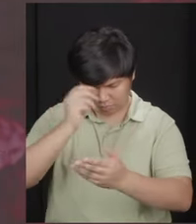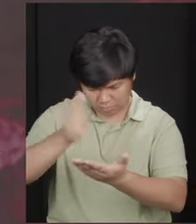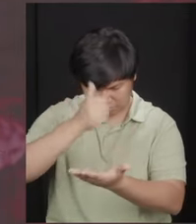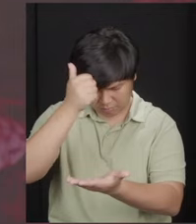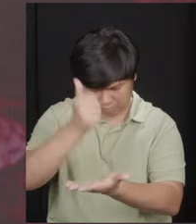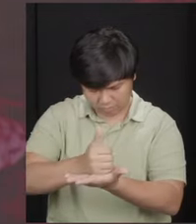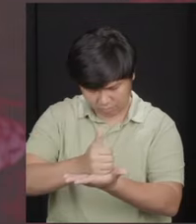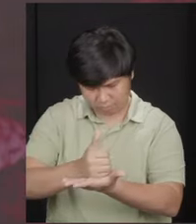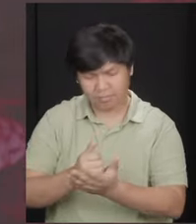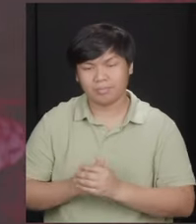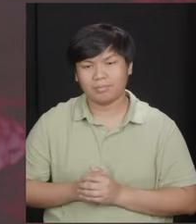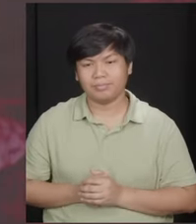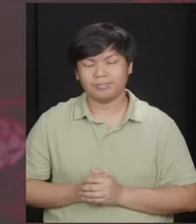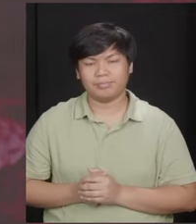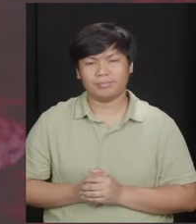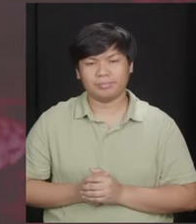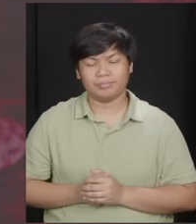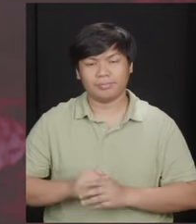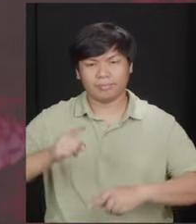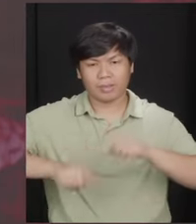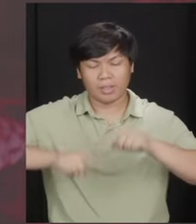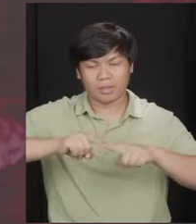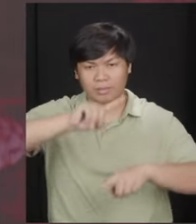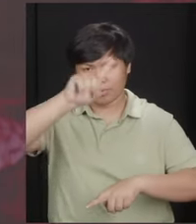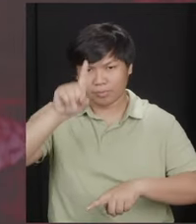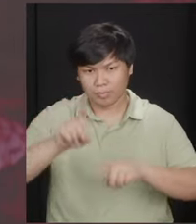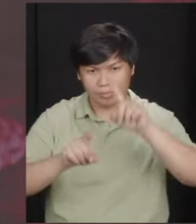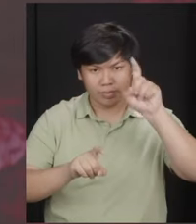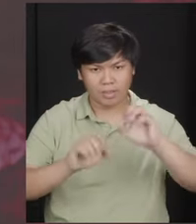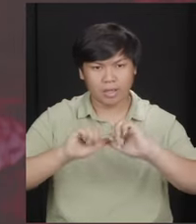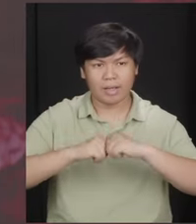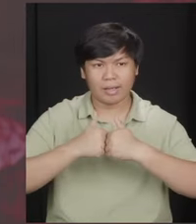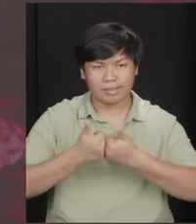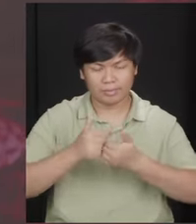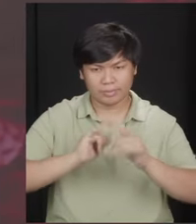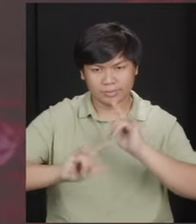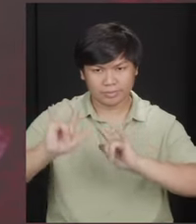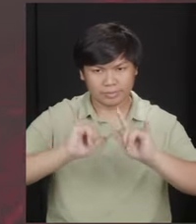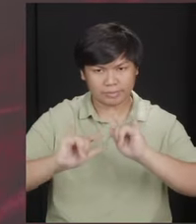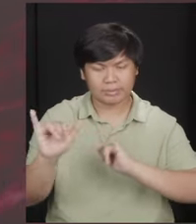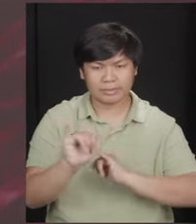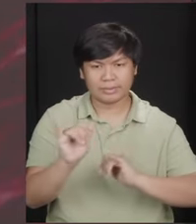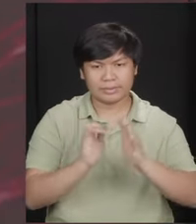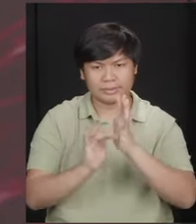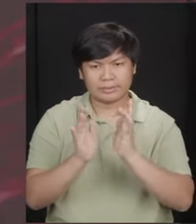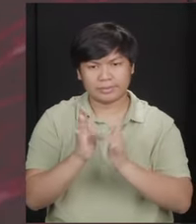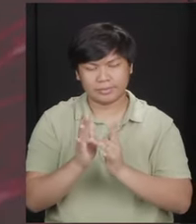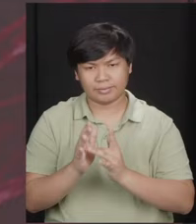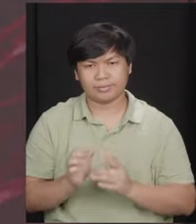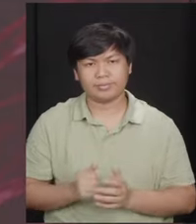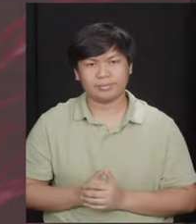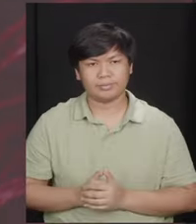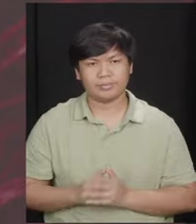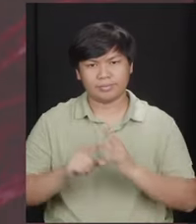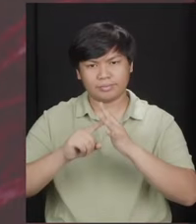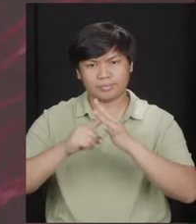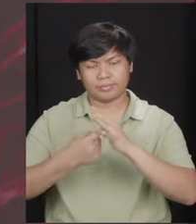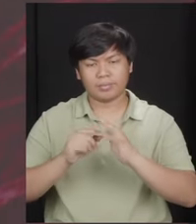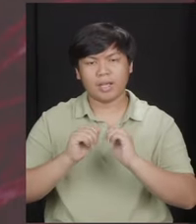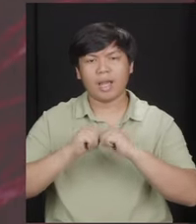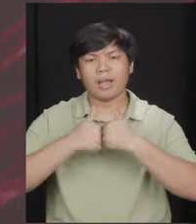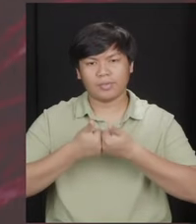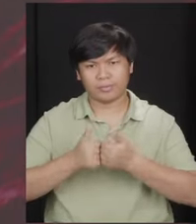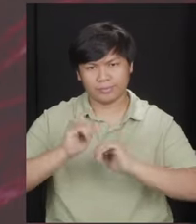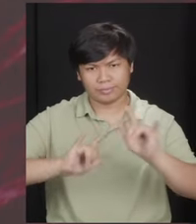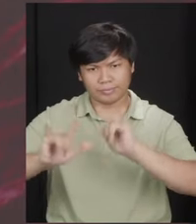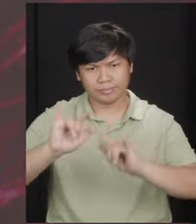amen. Friends, the question is, how can we love like Jesus? Well, let me say it from the start. How can we love